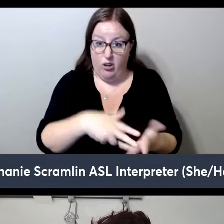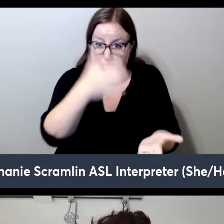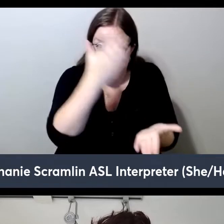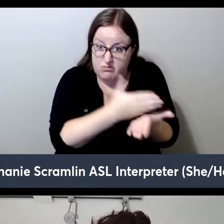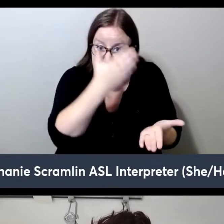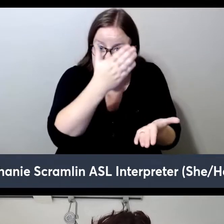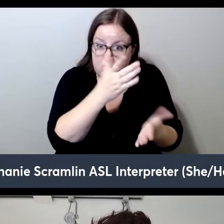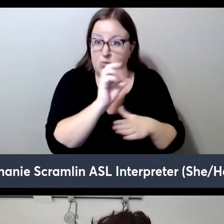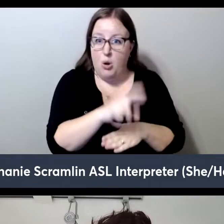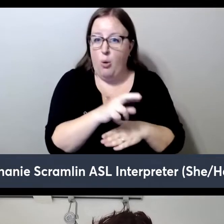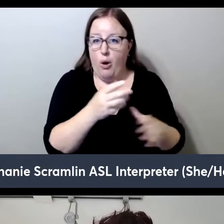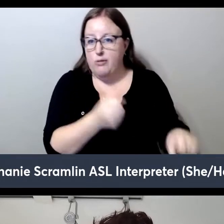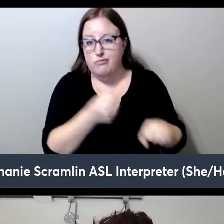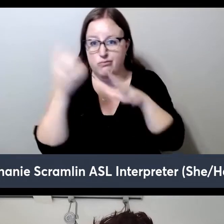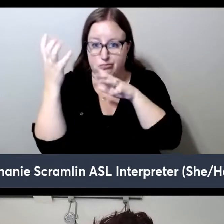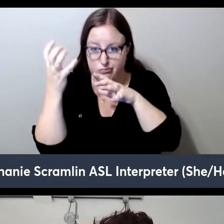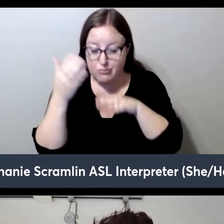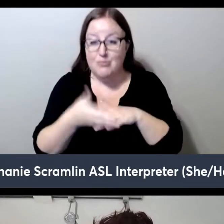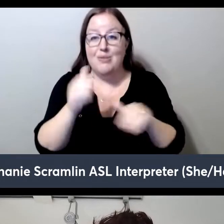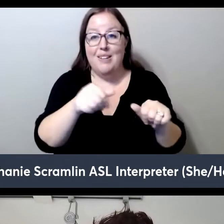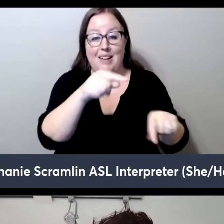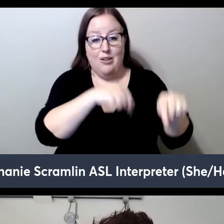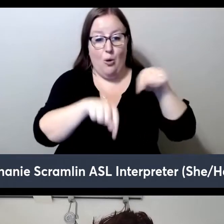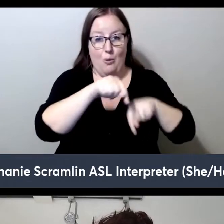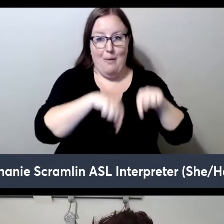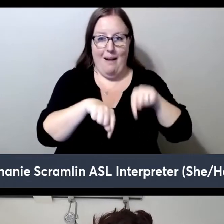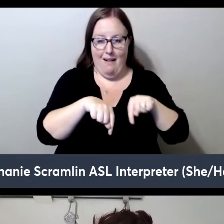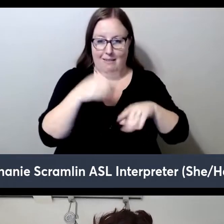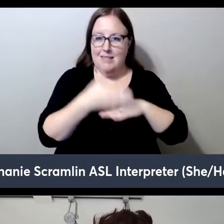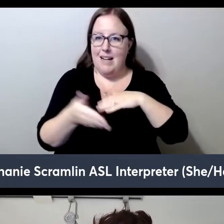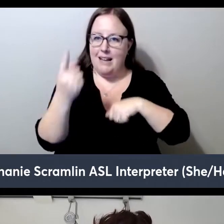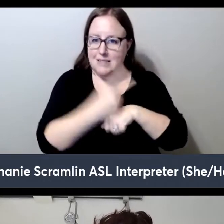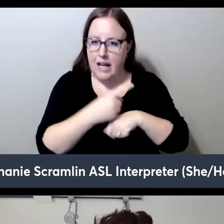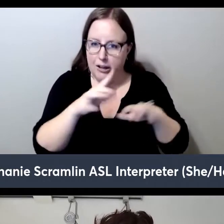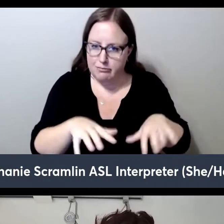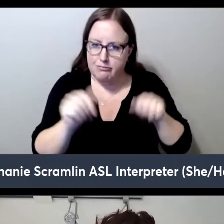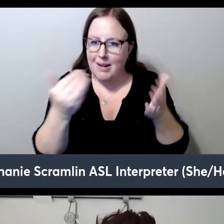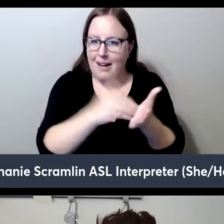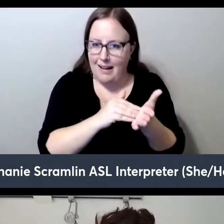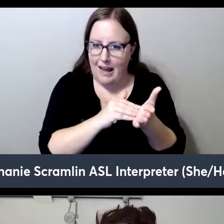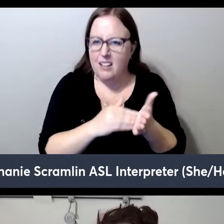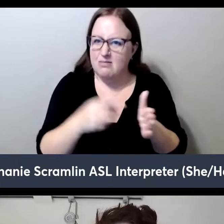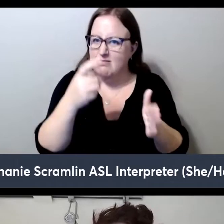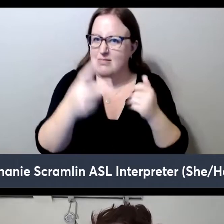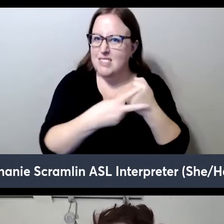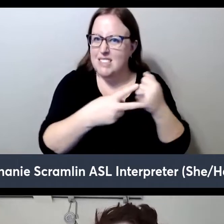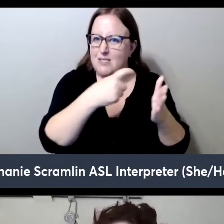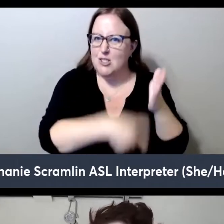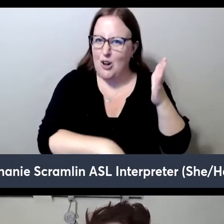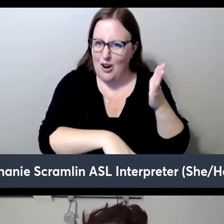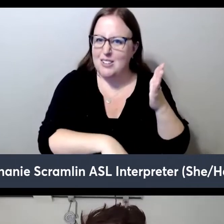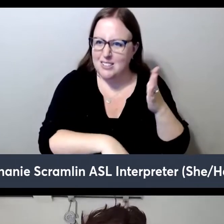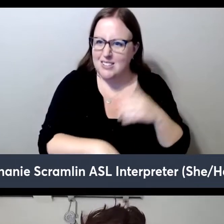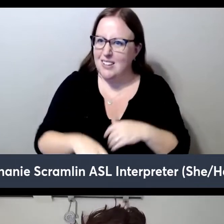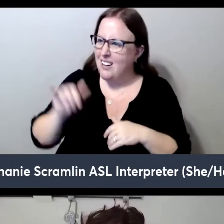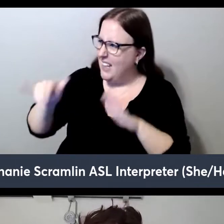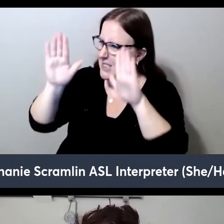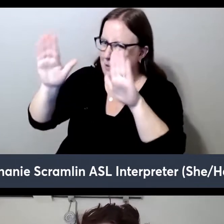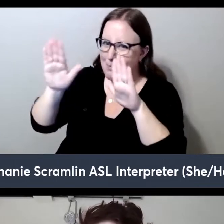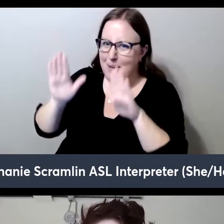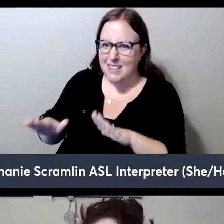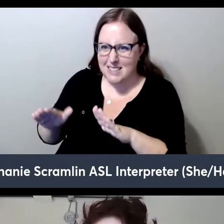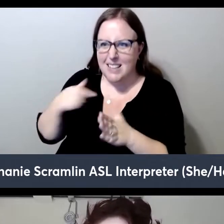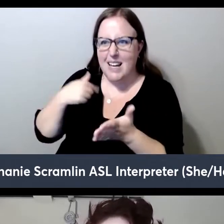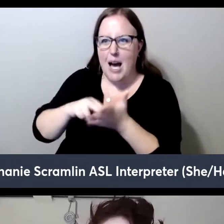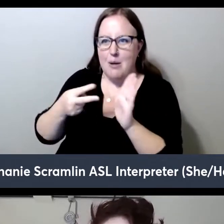right? And then they can come back and do it the next day, right? To be cost effective. And then Yeah, instead, that's so fantastic. I mean, that